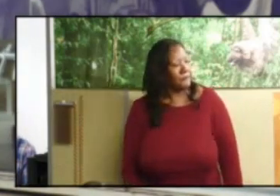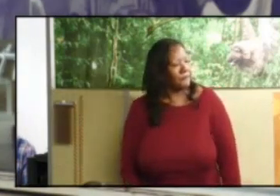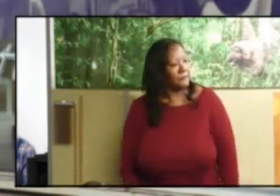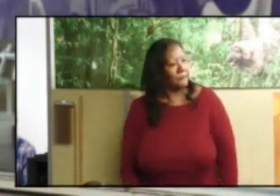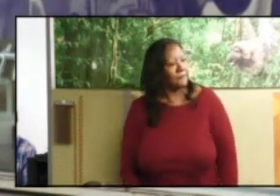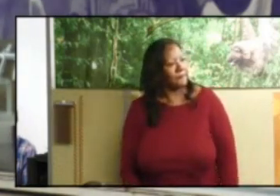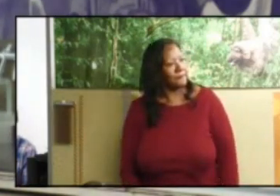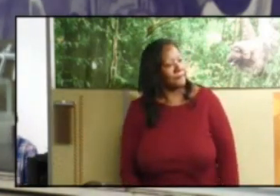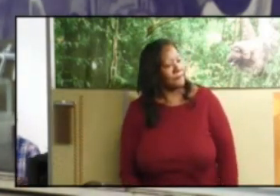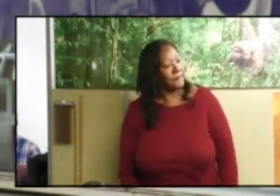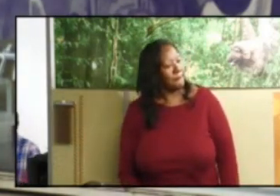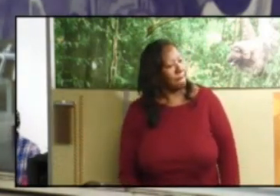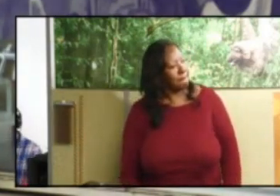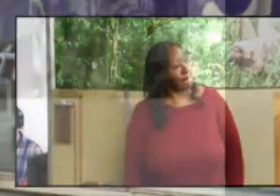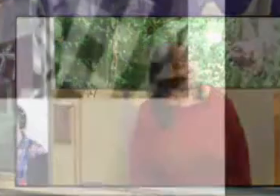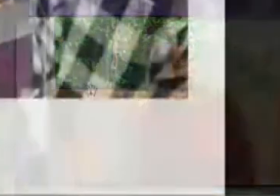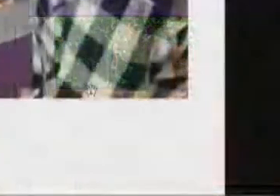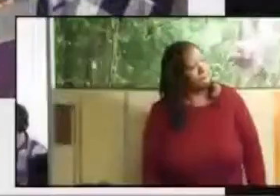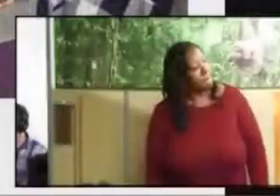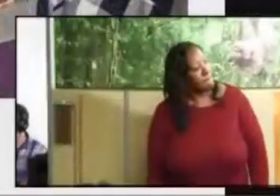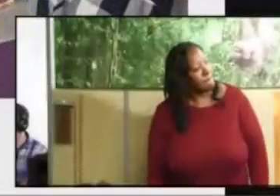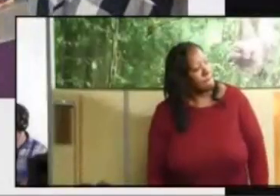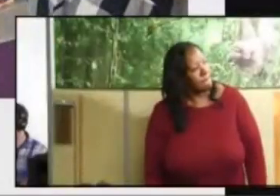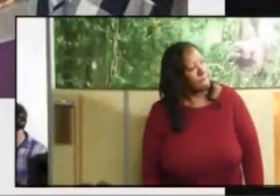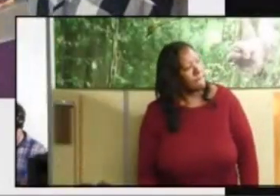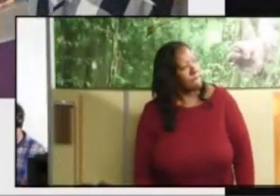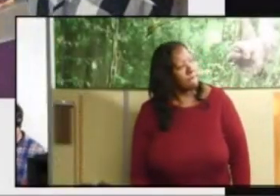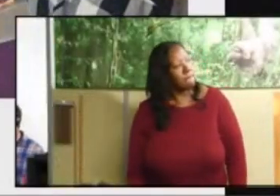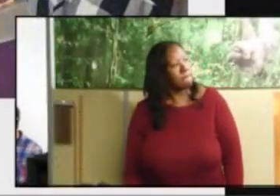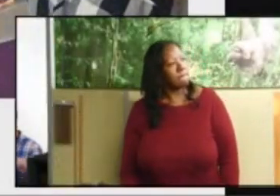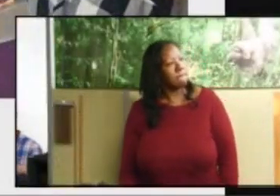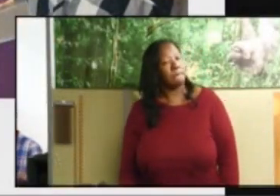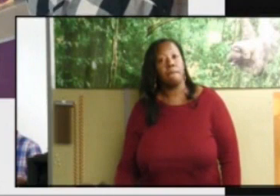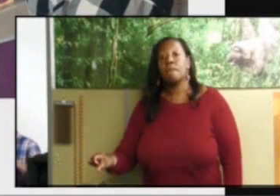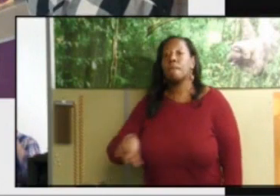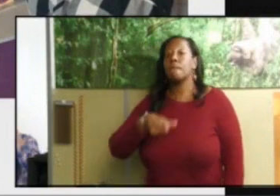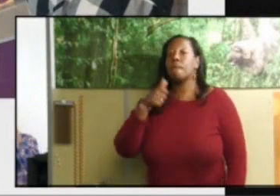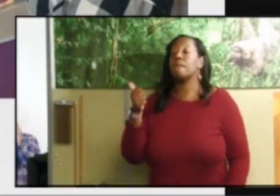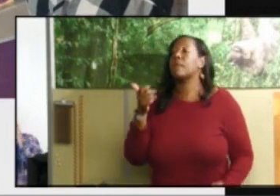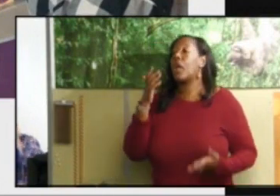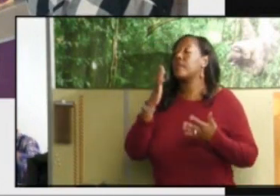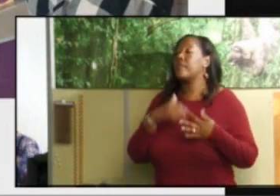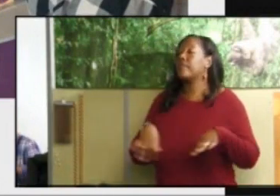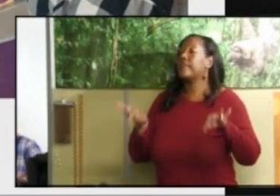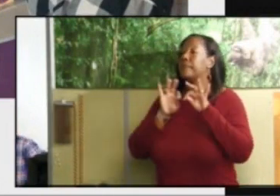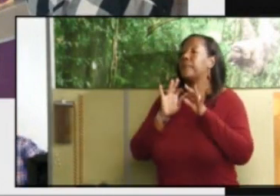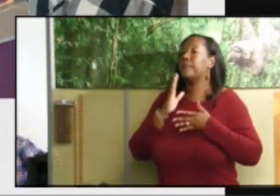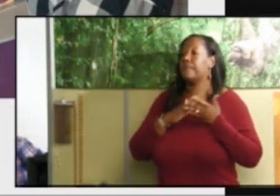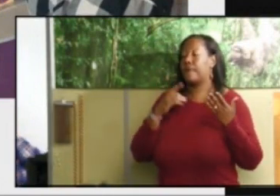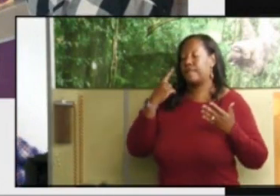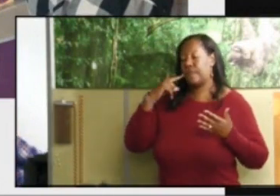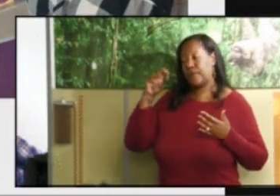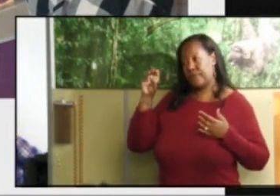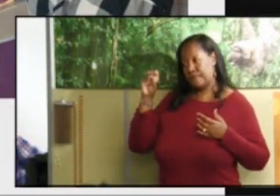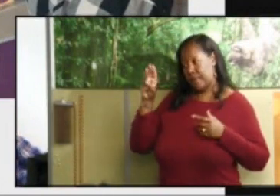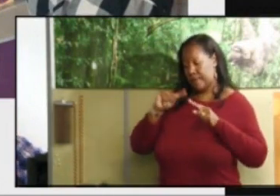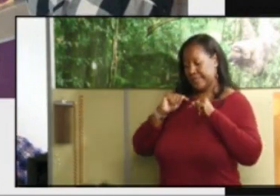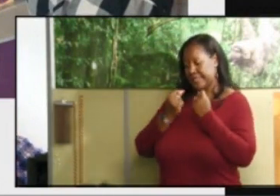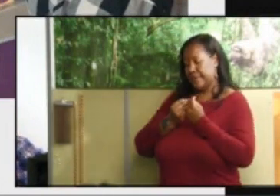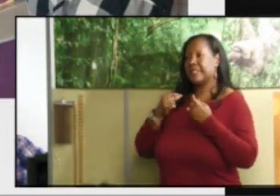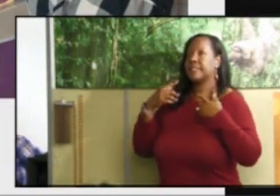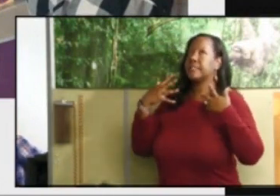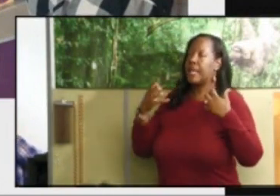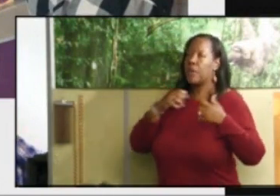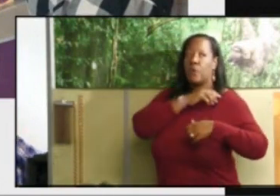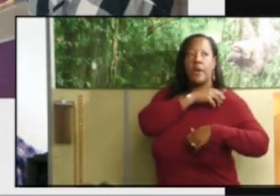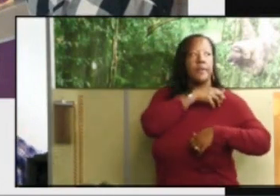Oh, thanks, Louisa. Another important aspect of innovation to the MOMS team was having a lot of interactivity in